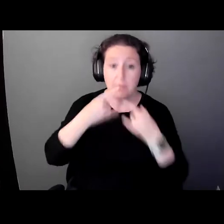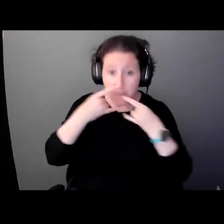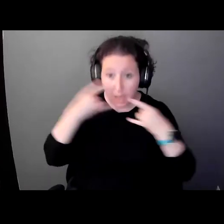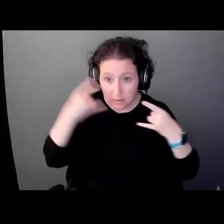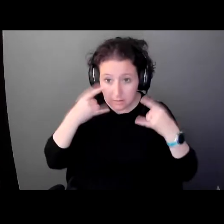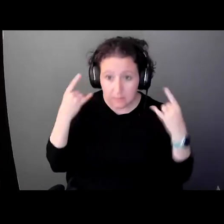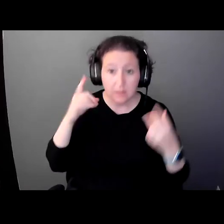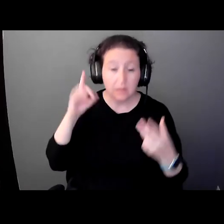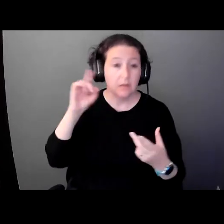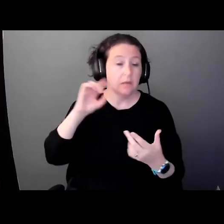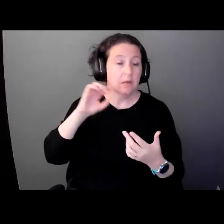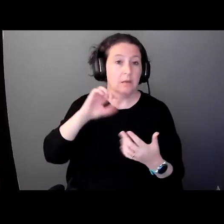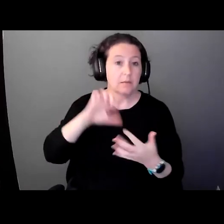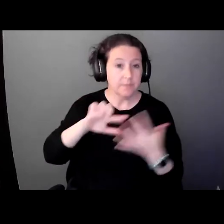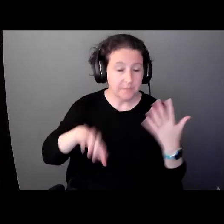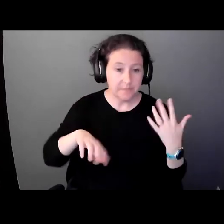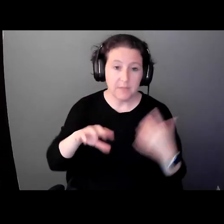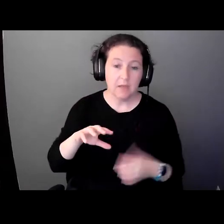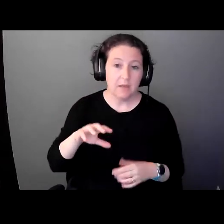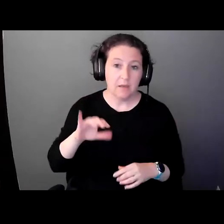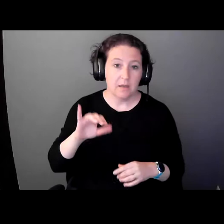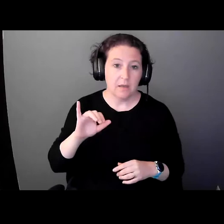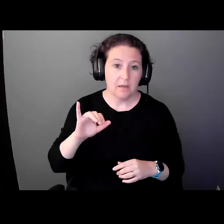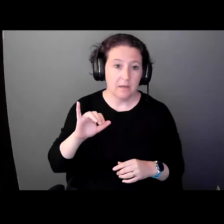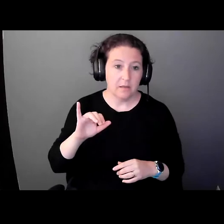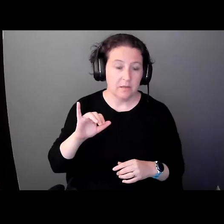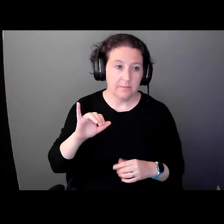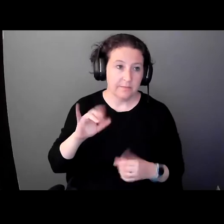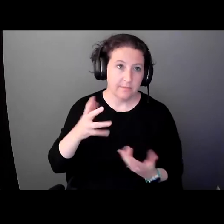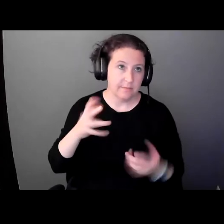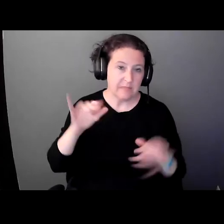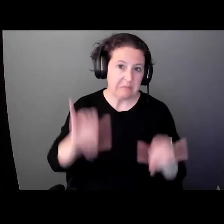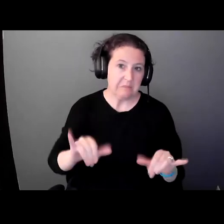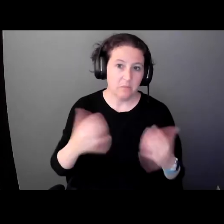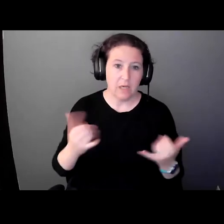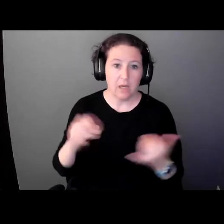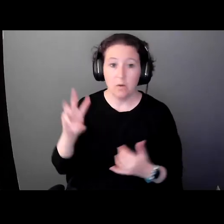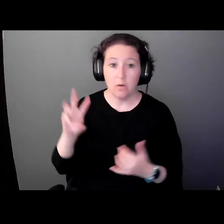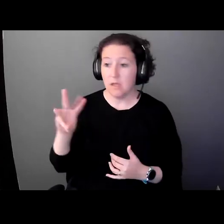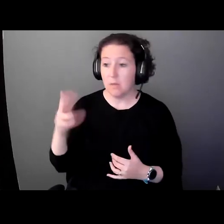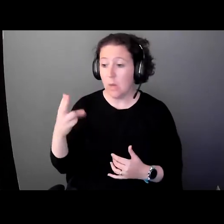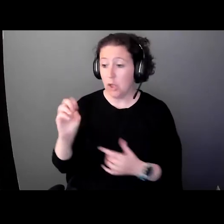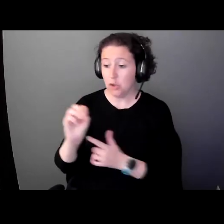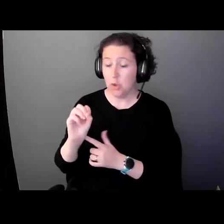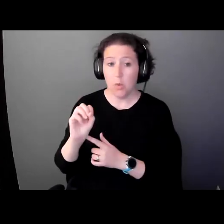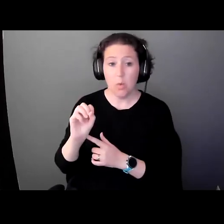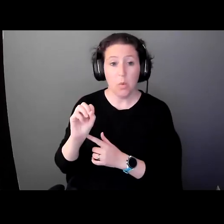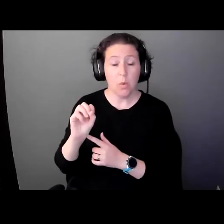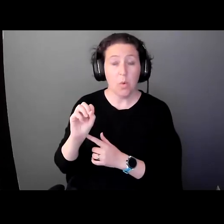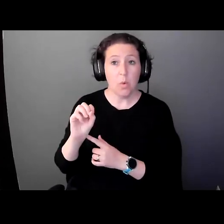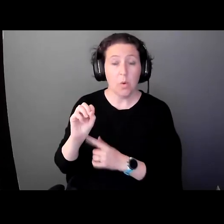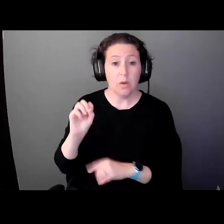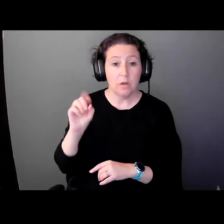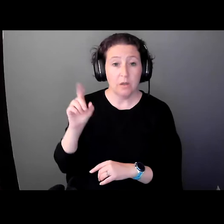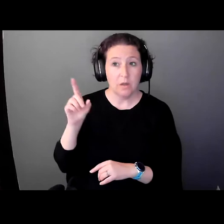and masking are really not effective at this point. WHO is rolling back some of